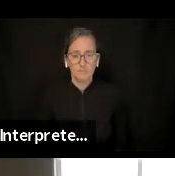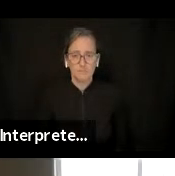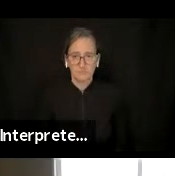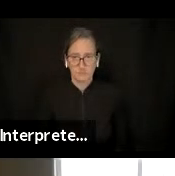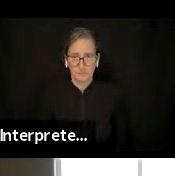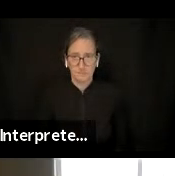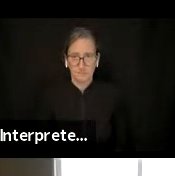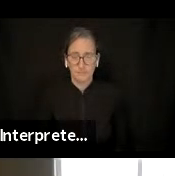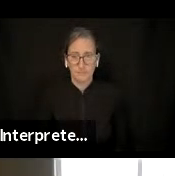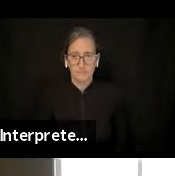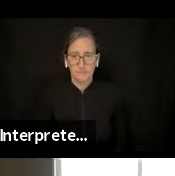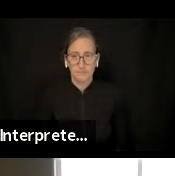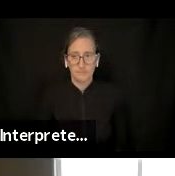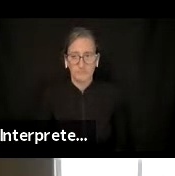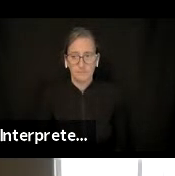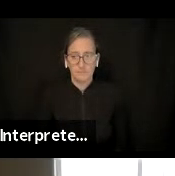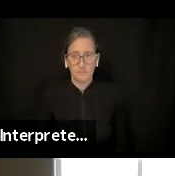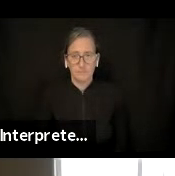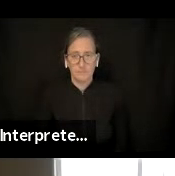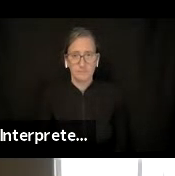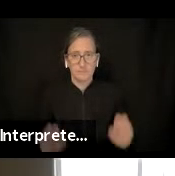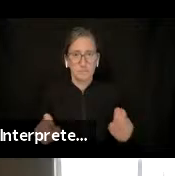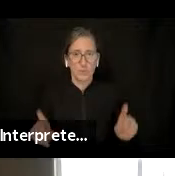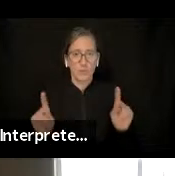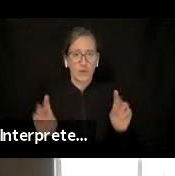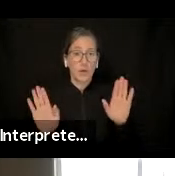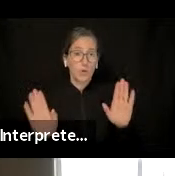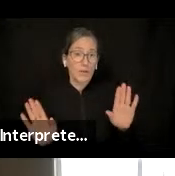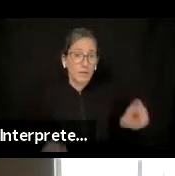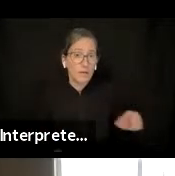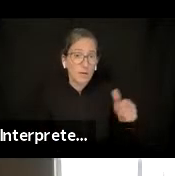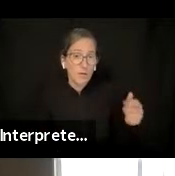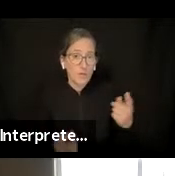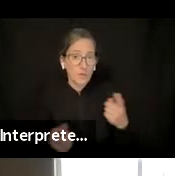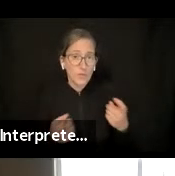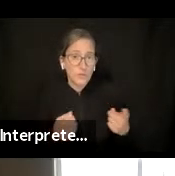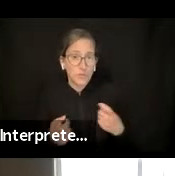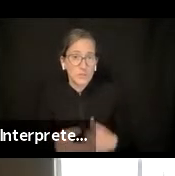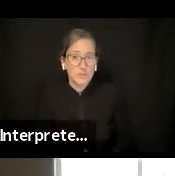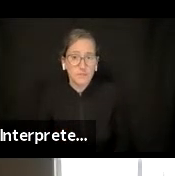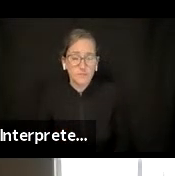Great. Any other questions?